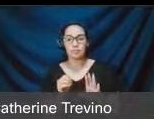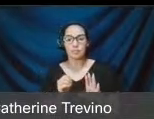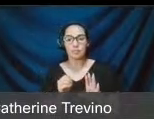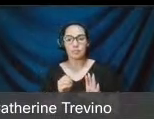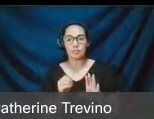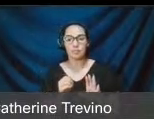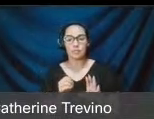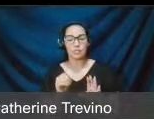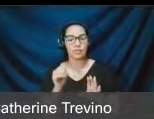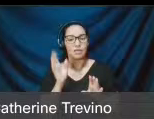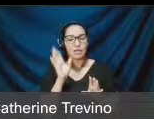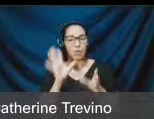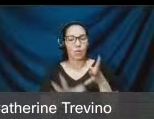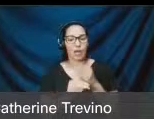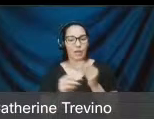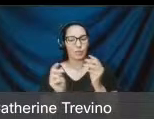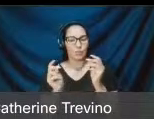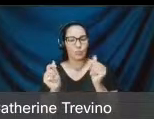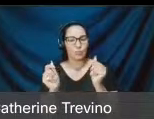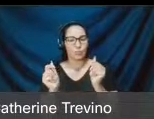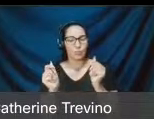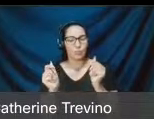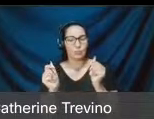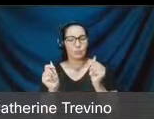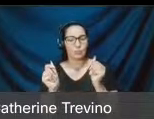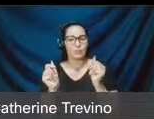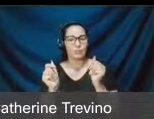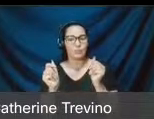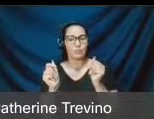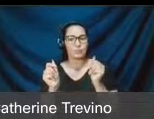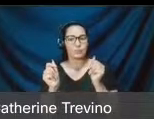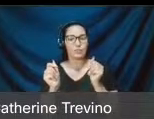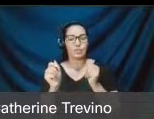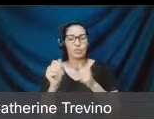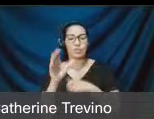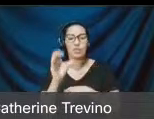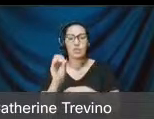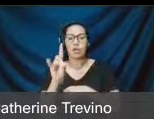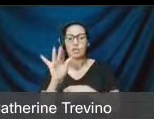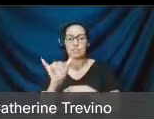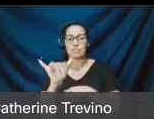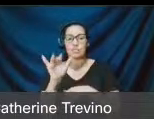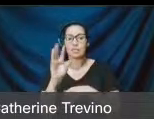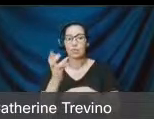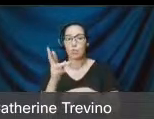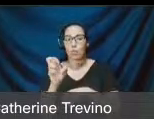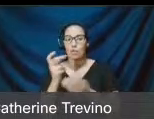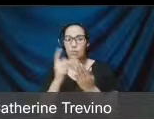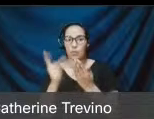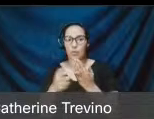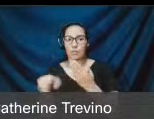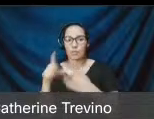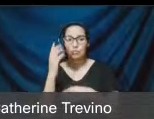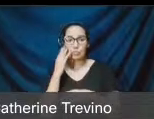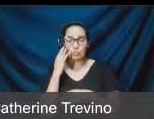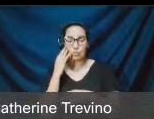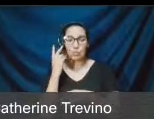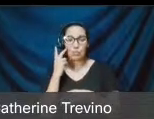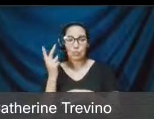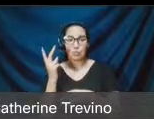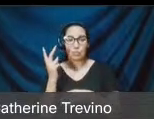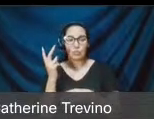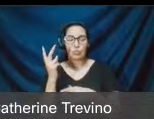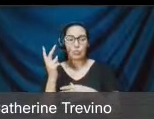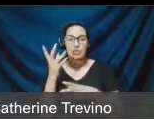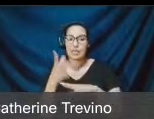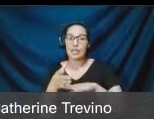add really quick that what the Odyssey Aware program would what you know is that we've looked at